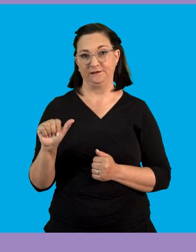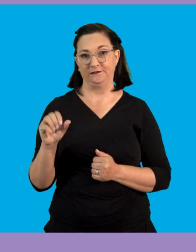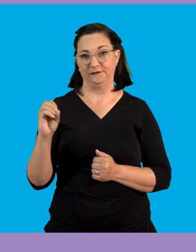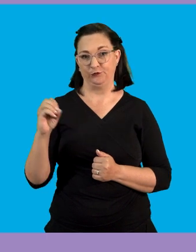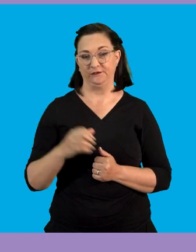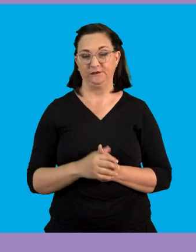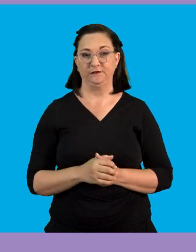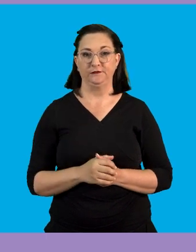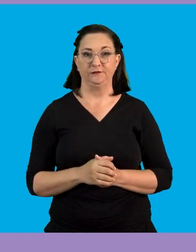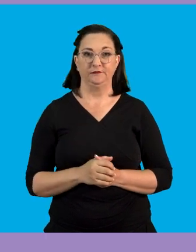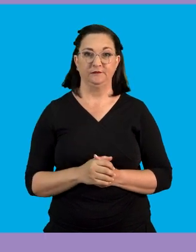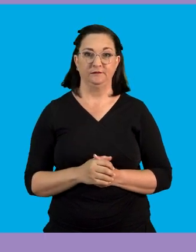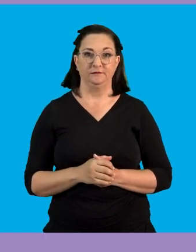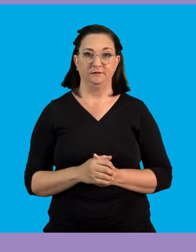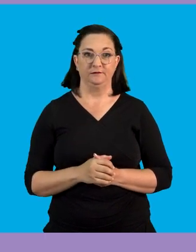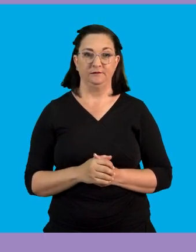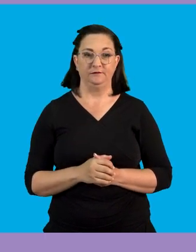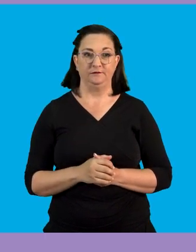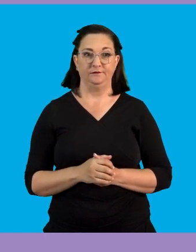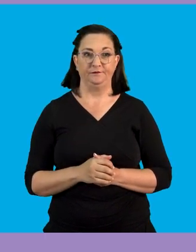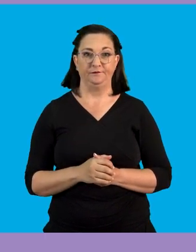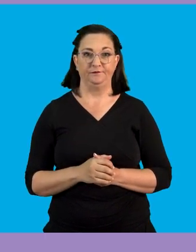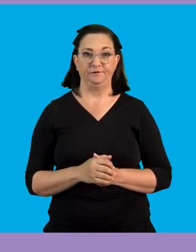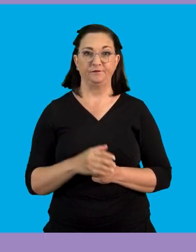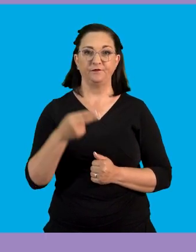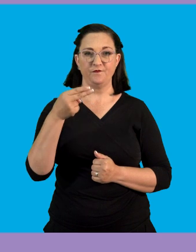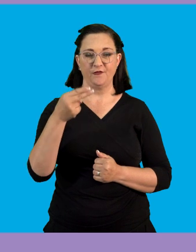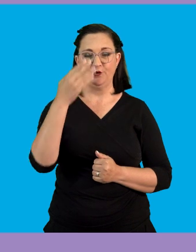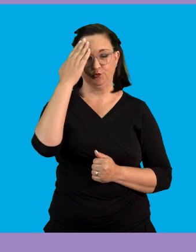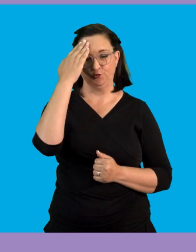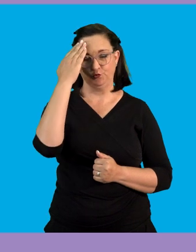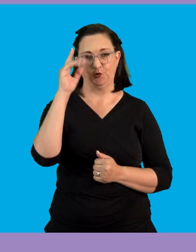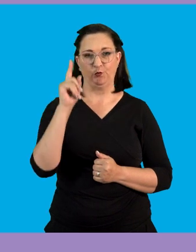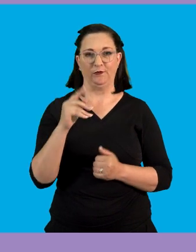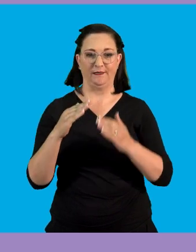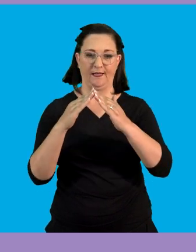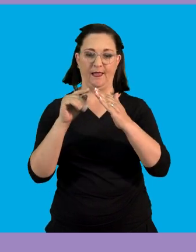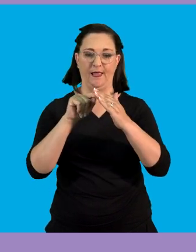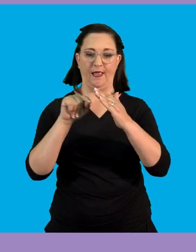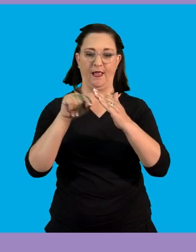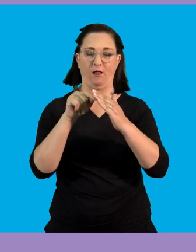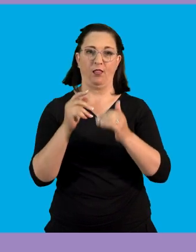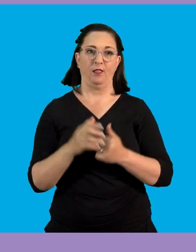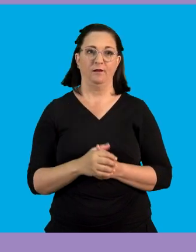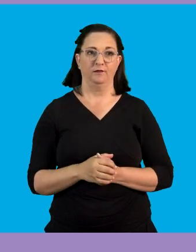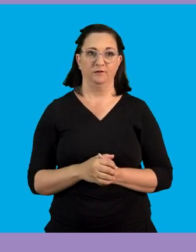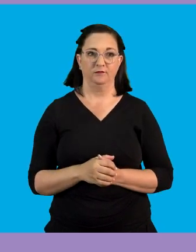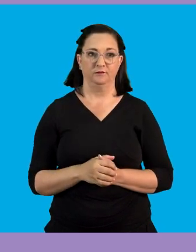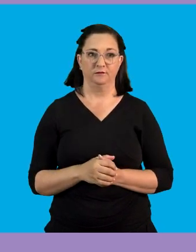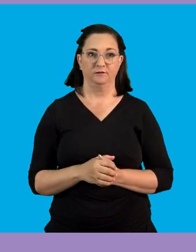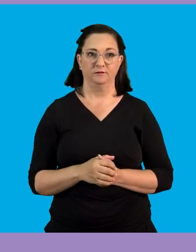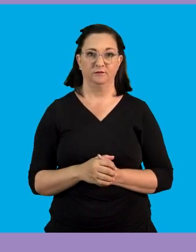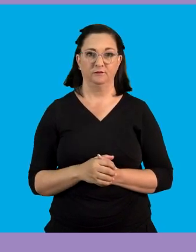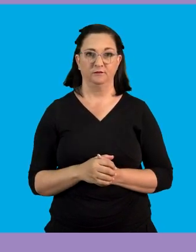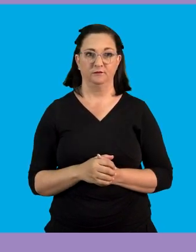136 degrees. That is our angle there of H. Almost forgot.